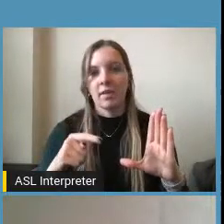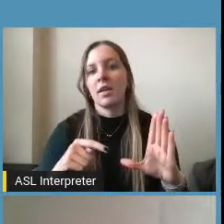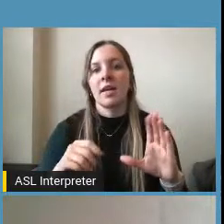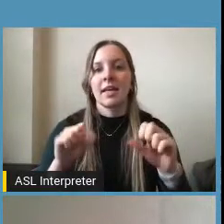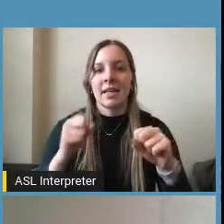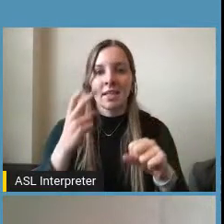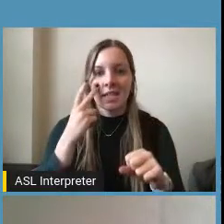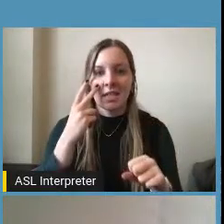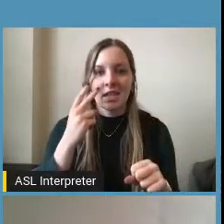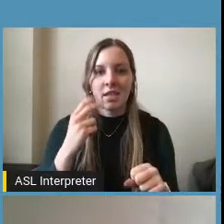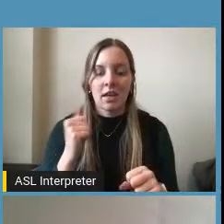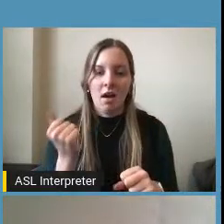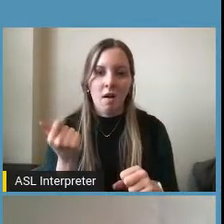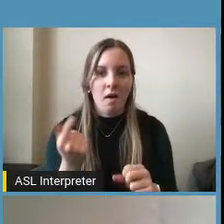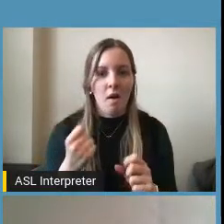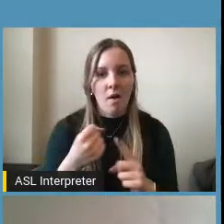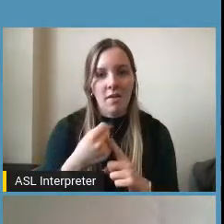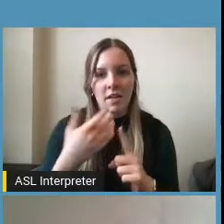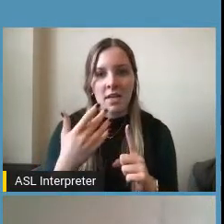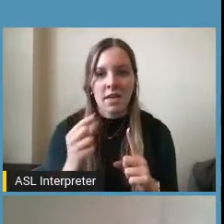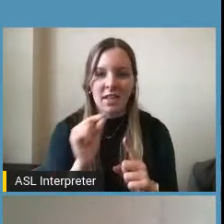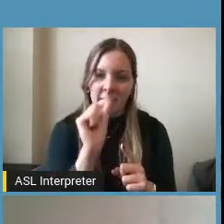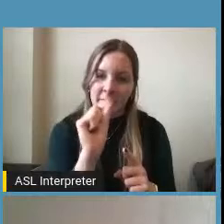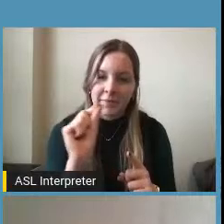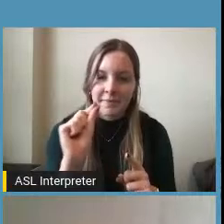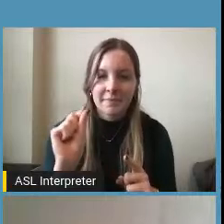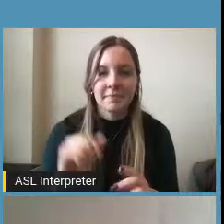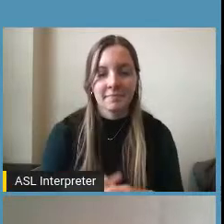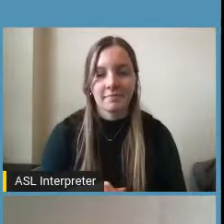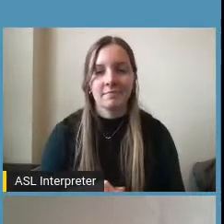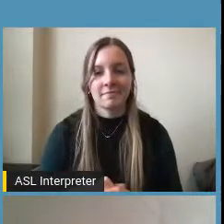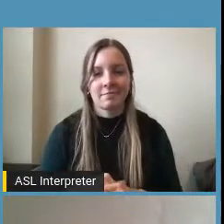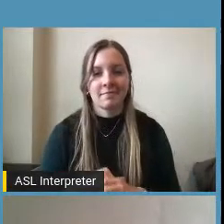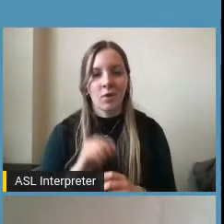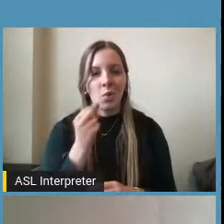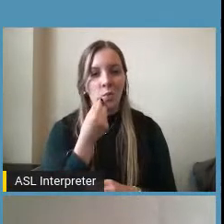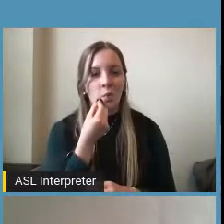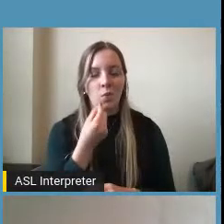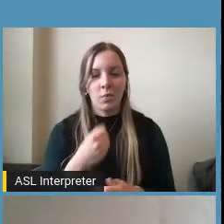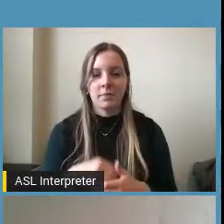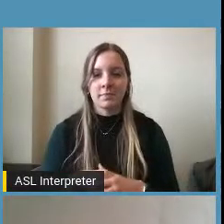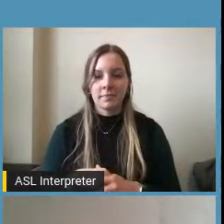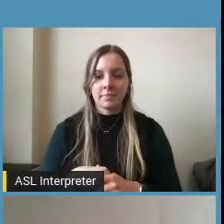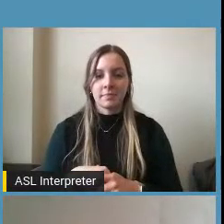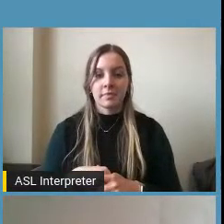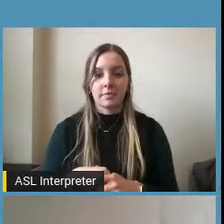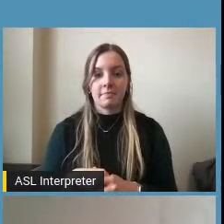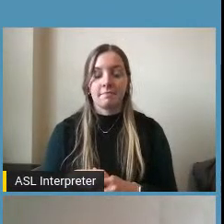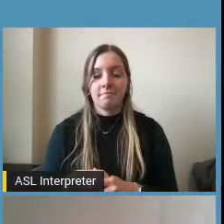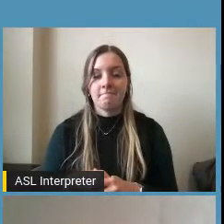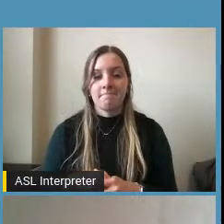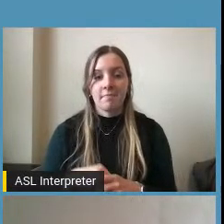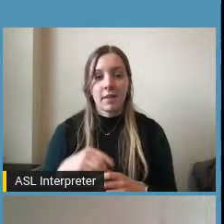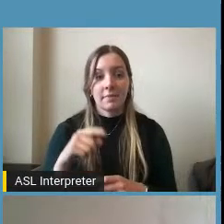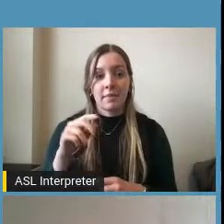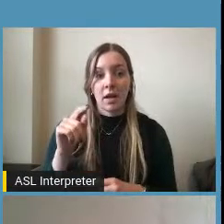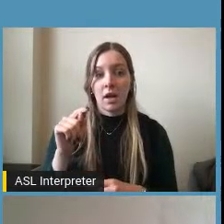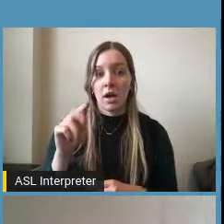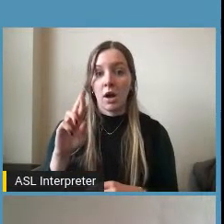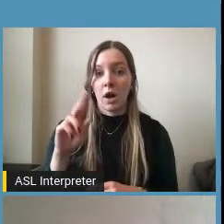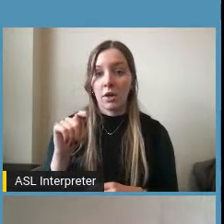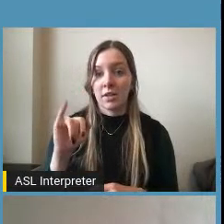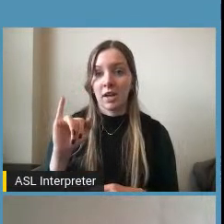the design that was in the woodblock. This technique is really flexible. We can do it on